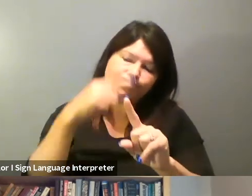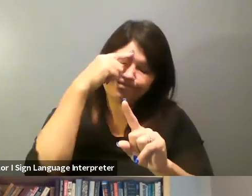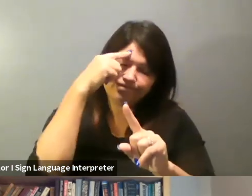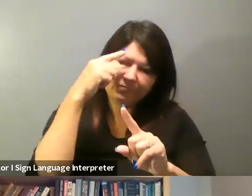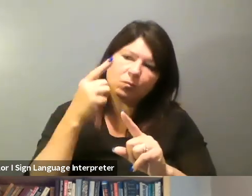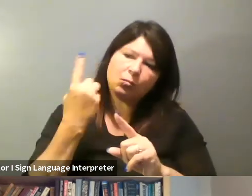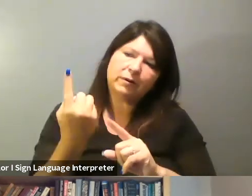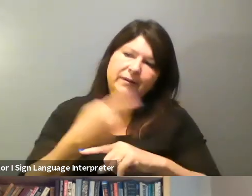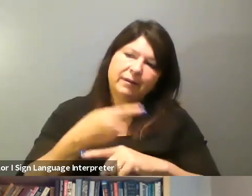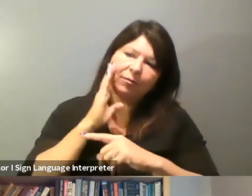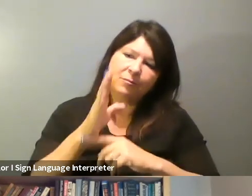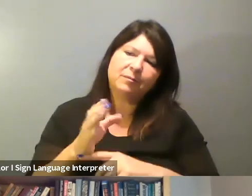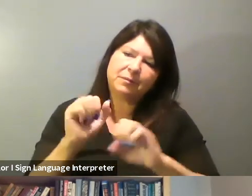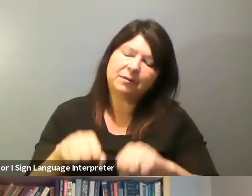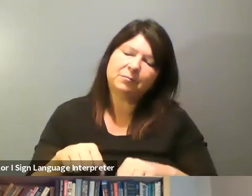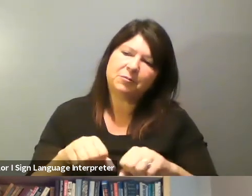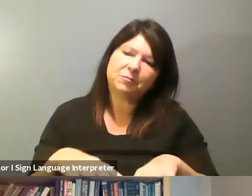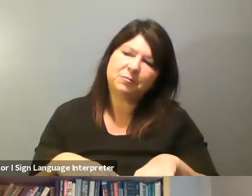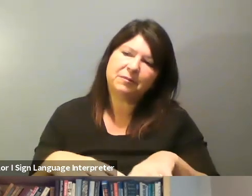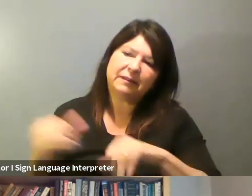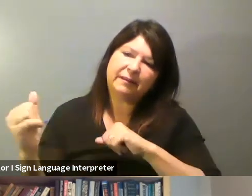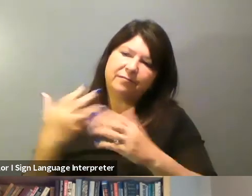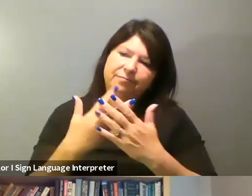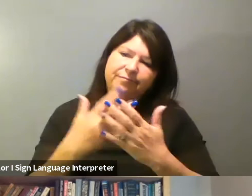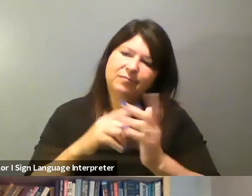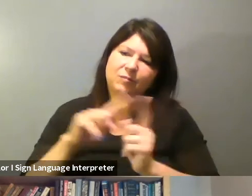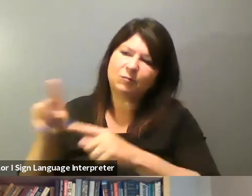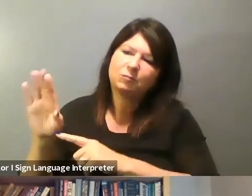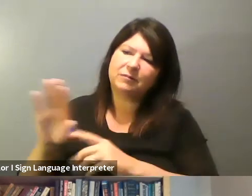and enjoy kind of,